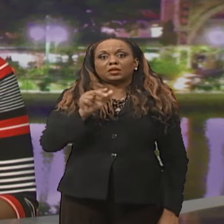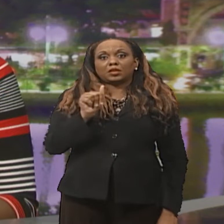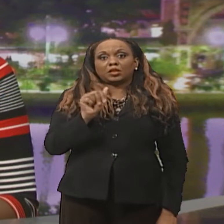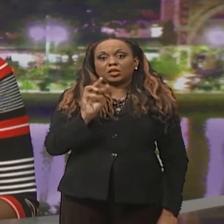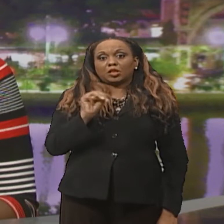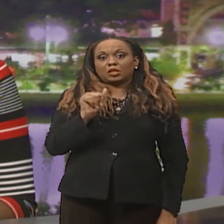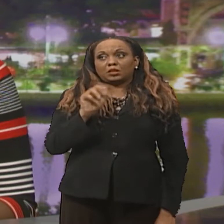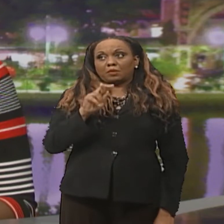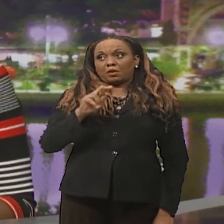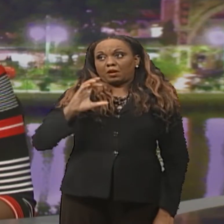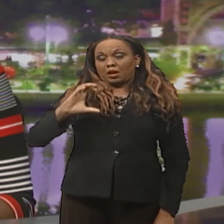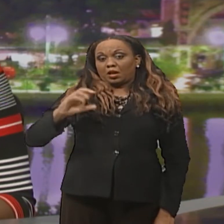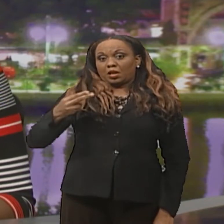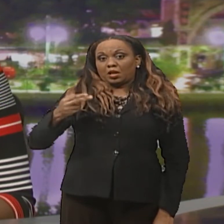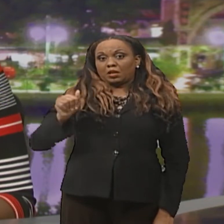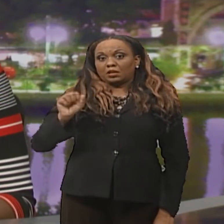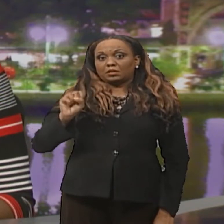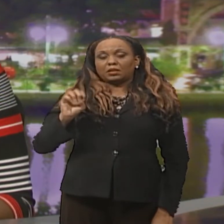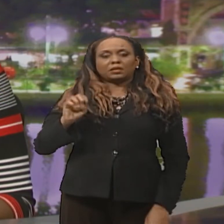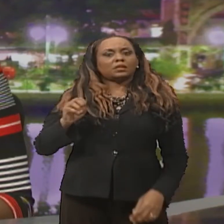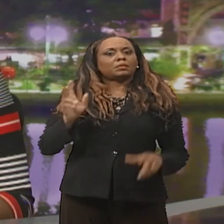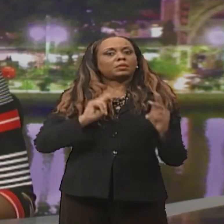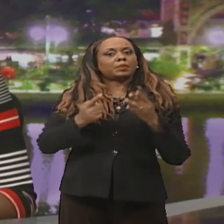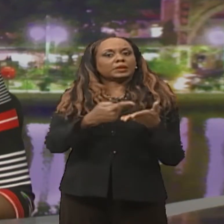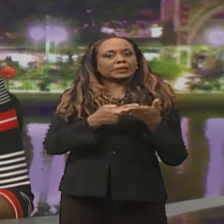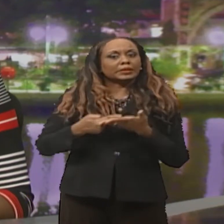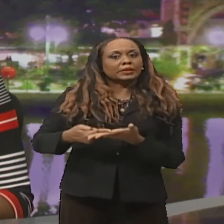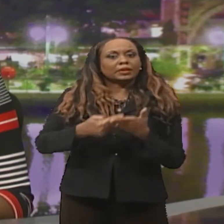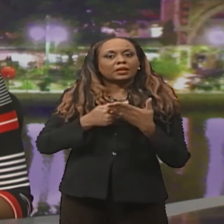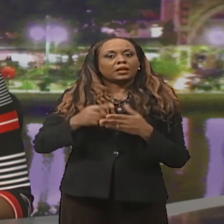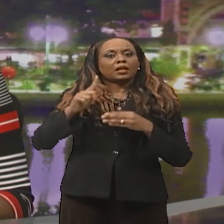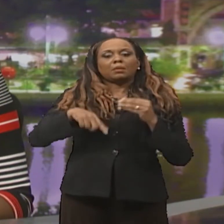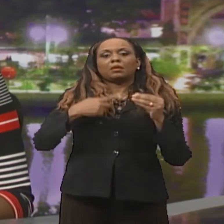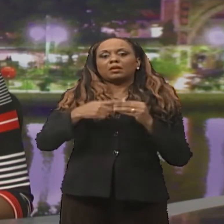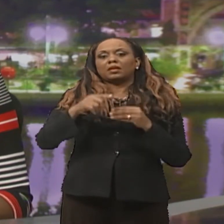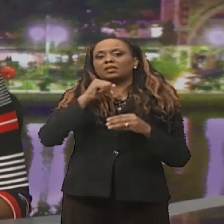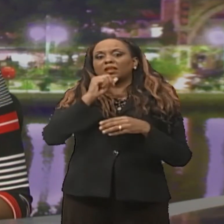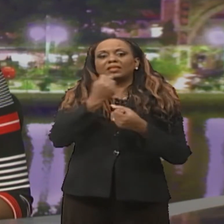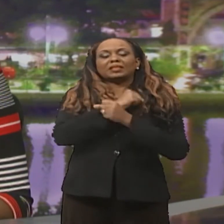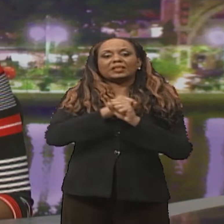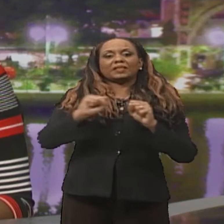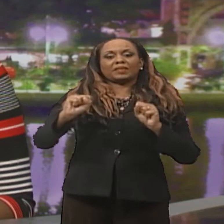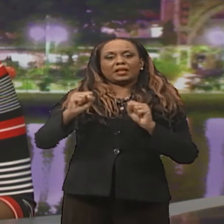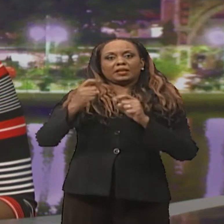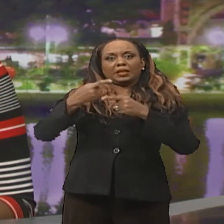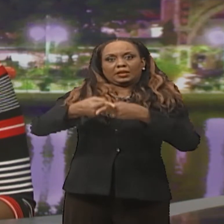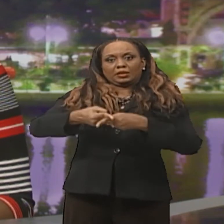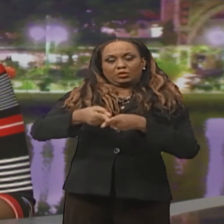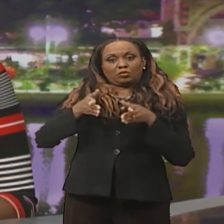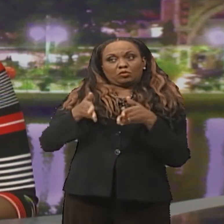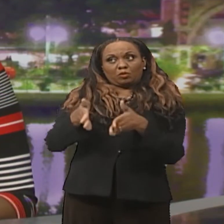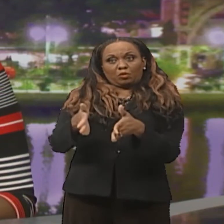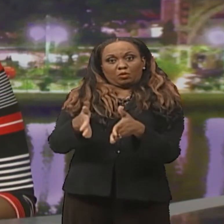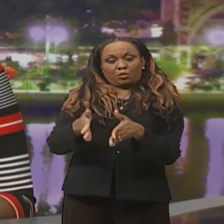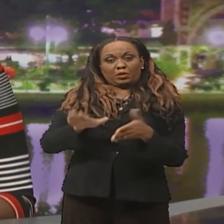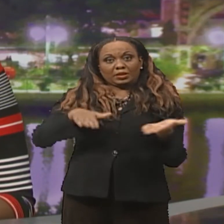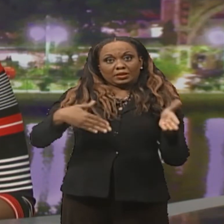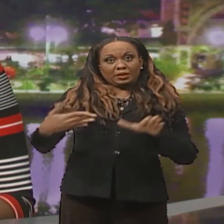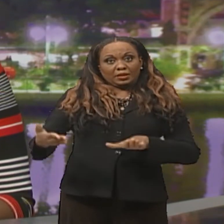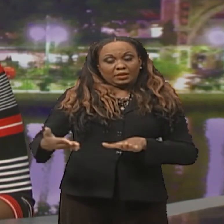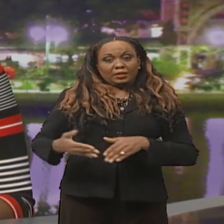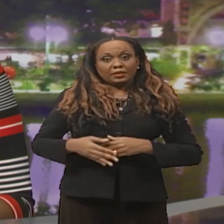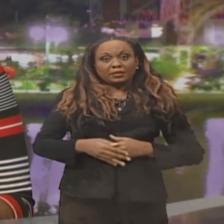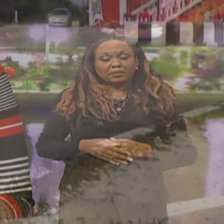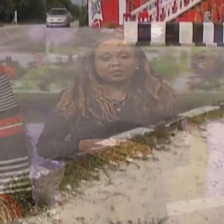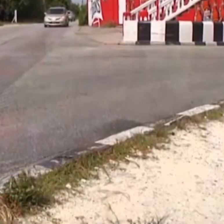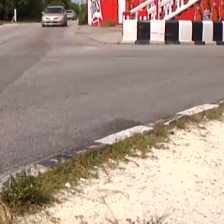also sparked a discussion among those close to him about a lack of safety at the intersection where he died. They say